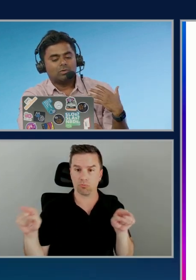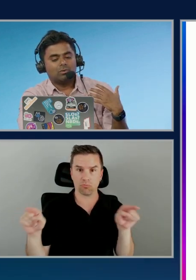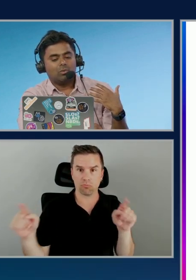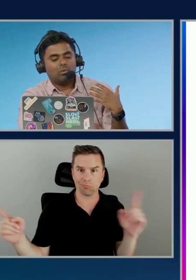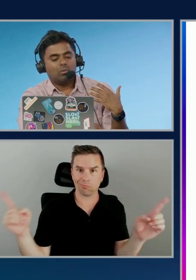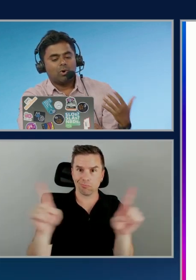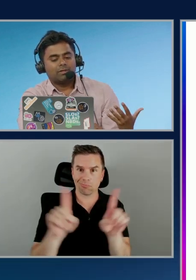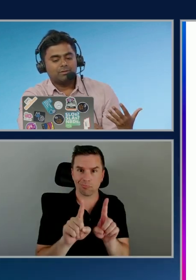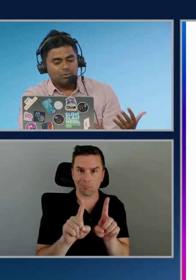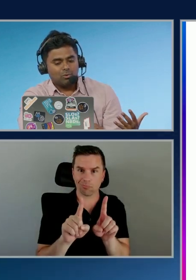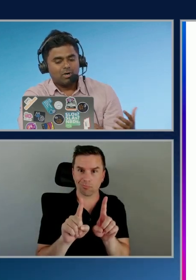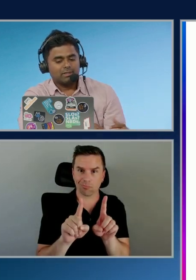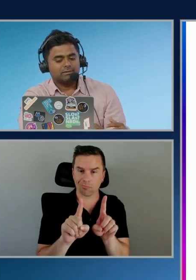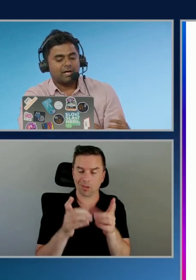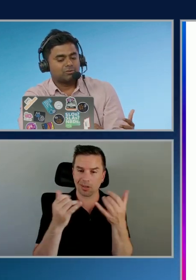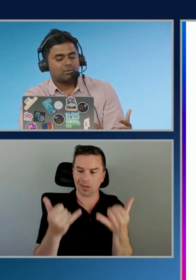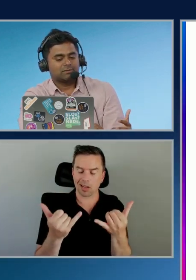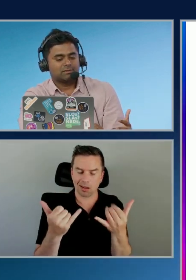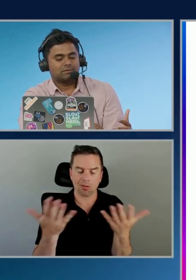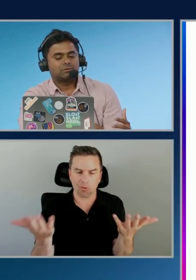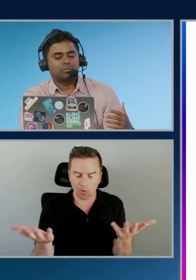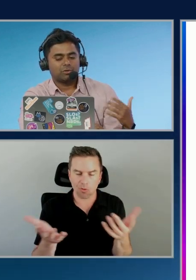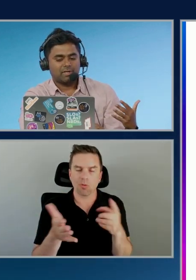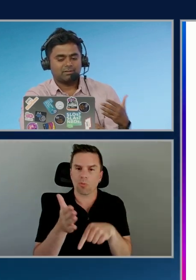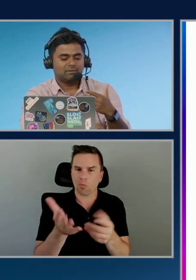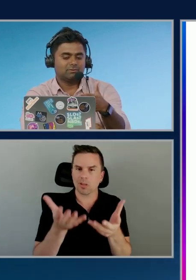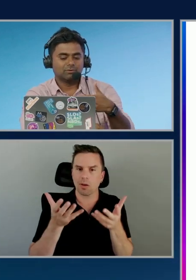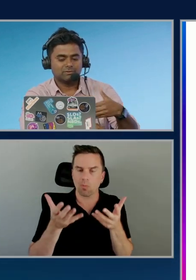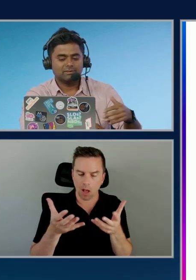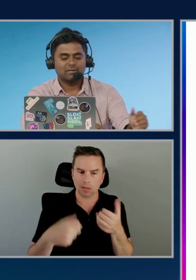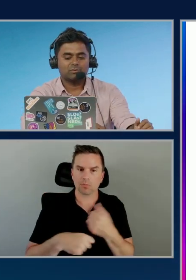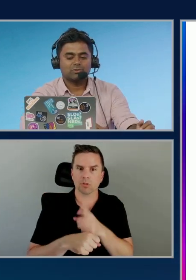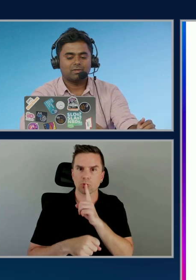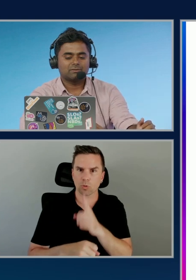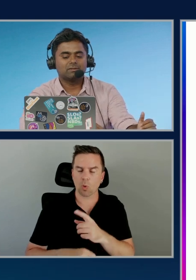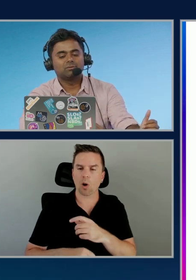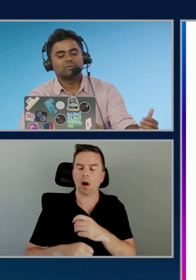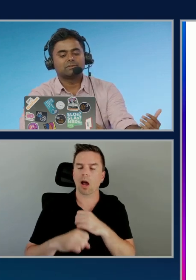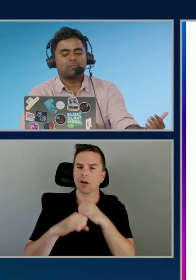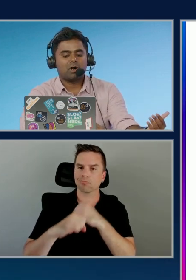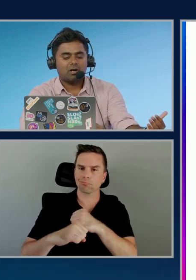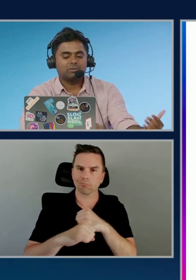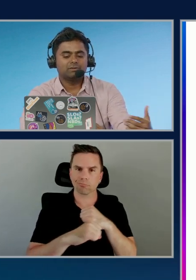Now, what they do want is assurances to protect those things that I'm showing on the